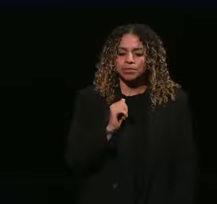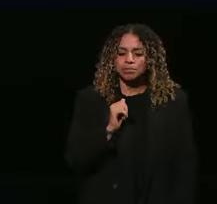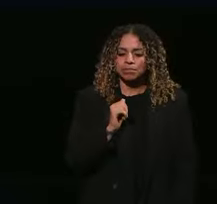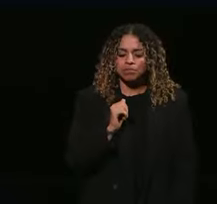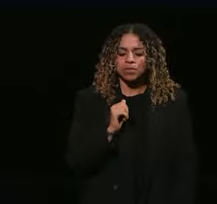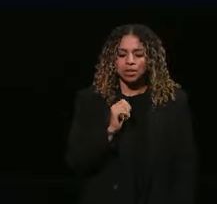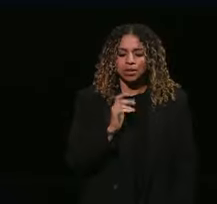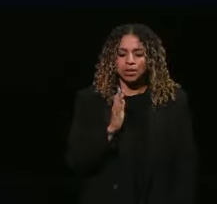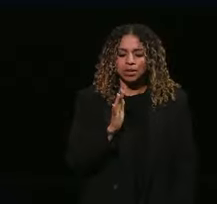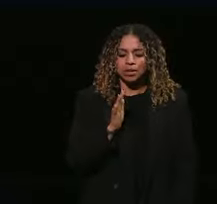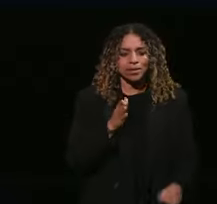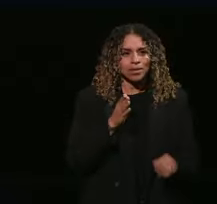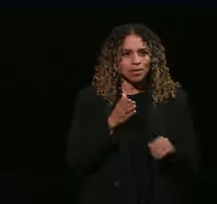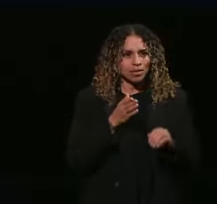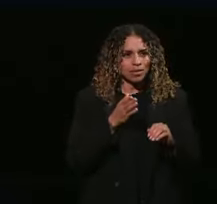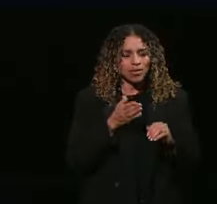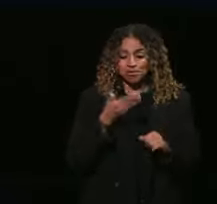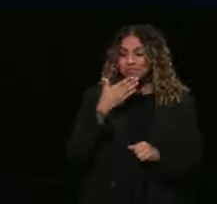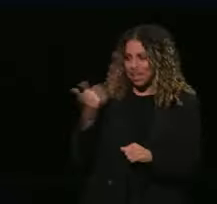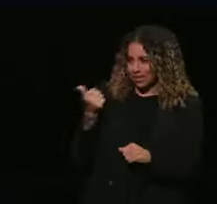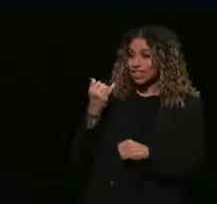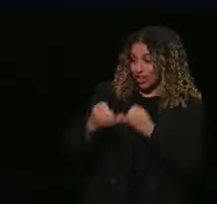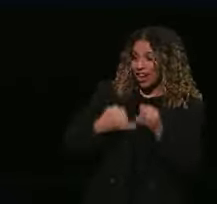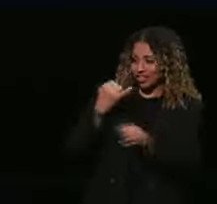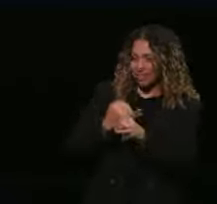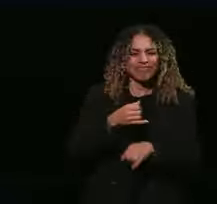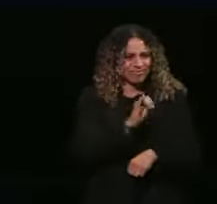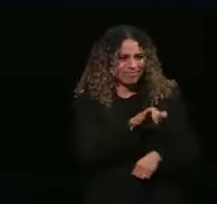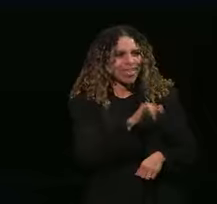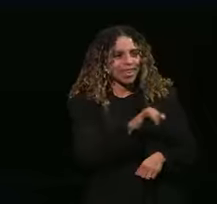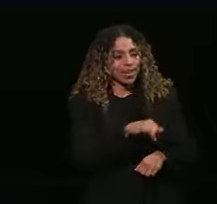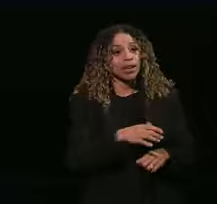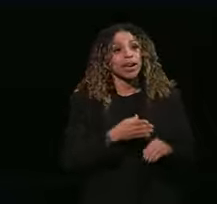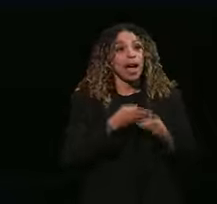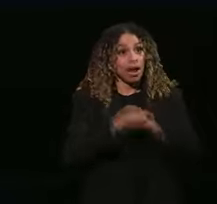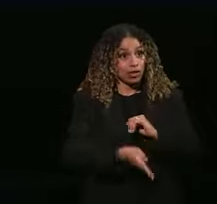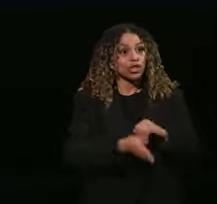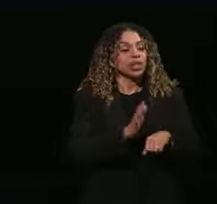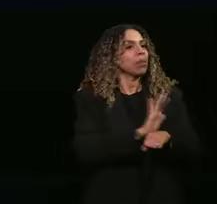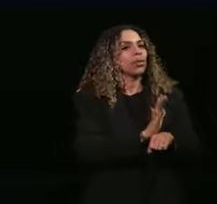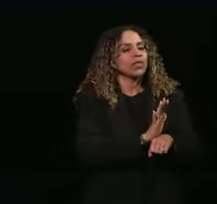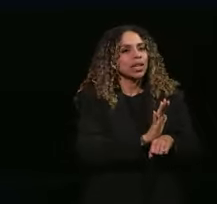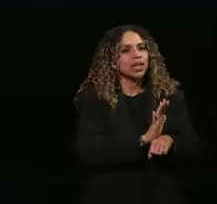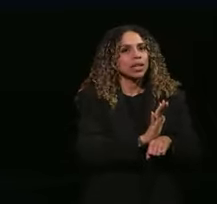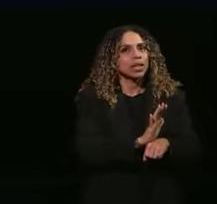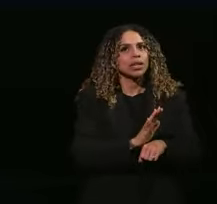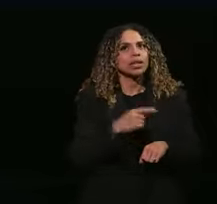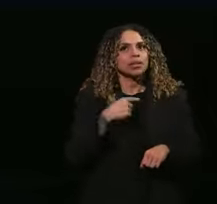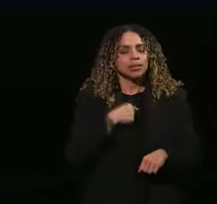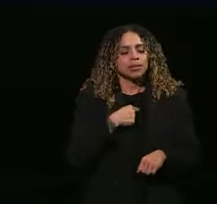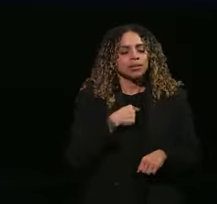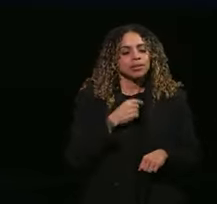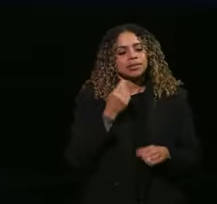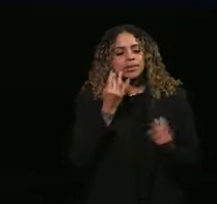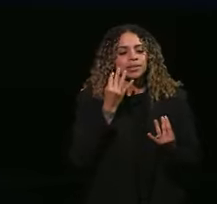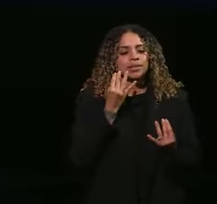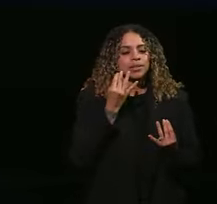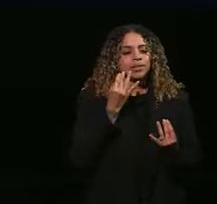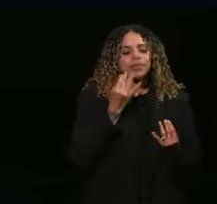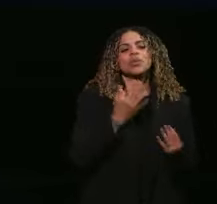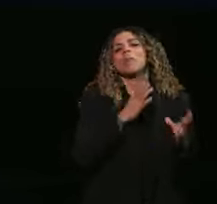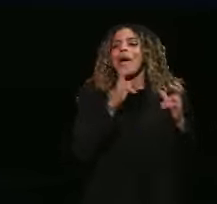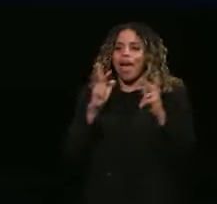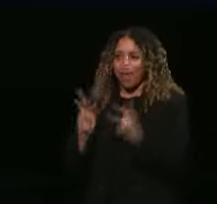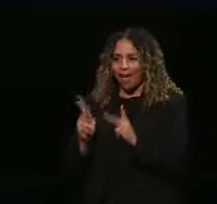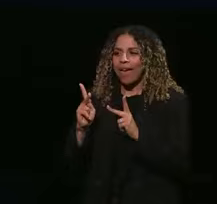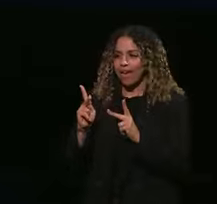foreign best international feature film. And after this movie, I went back to this story, and I was